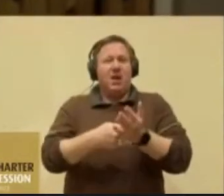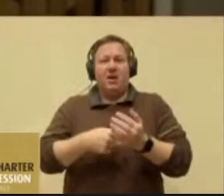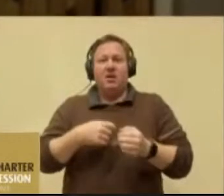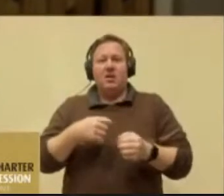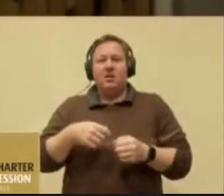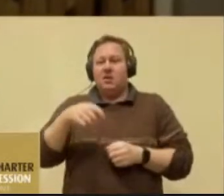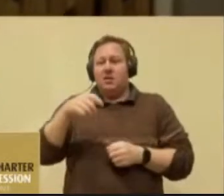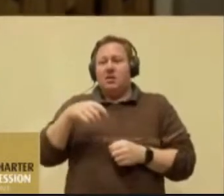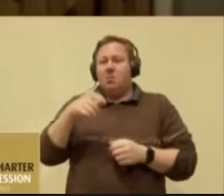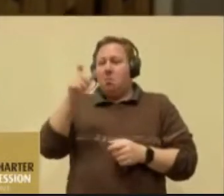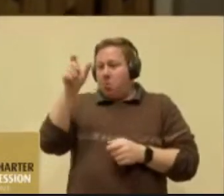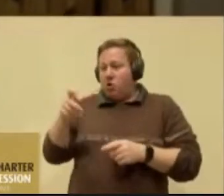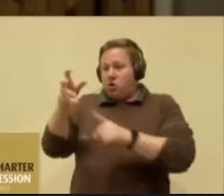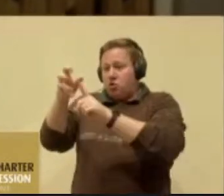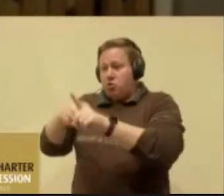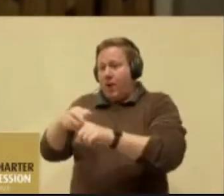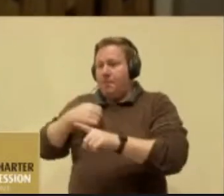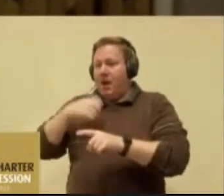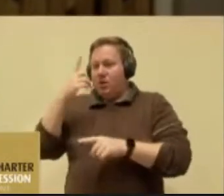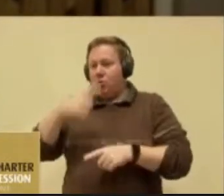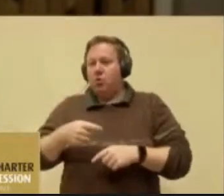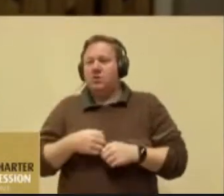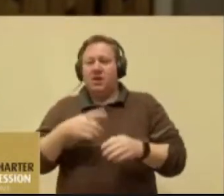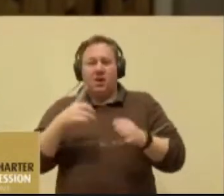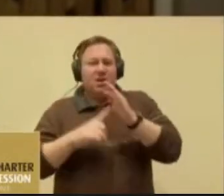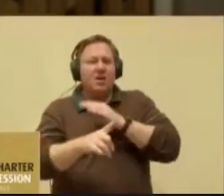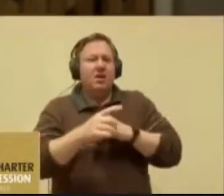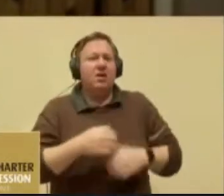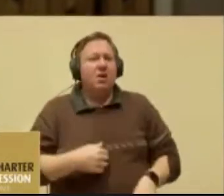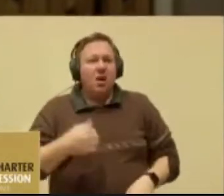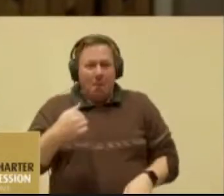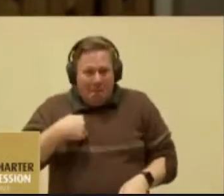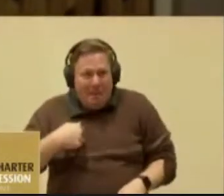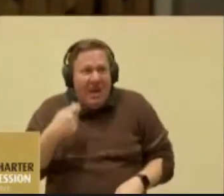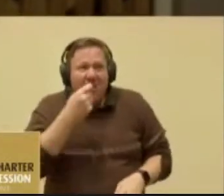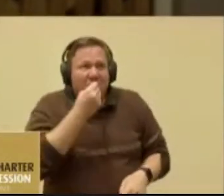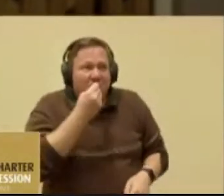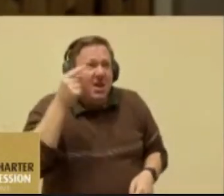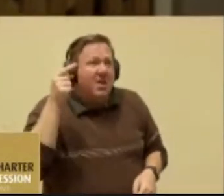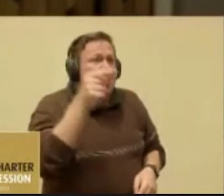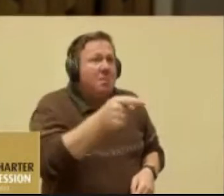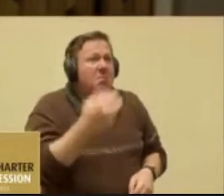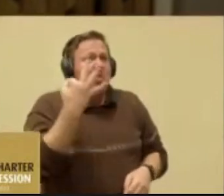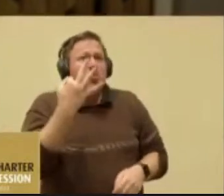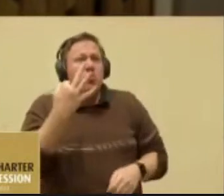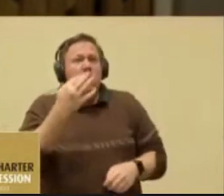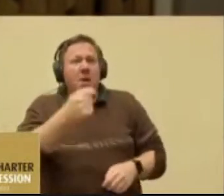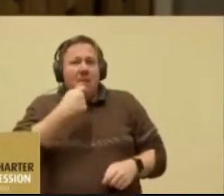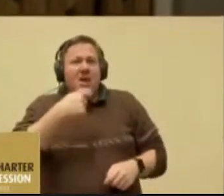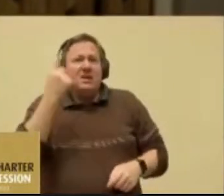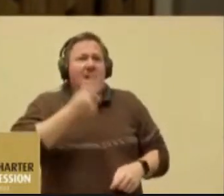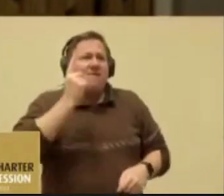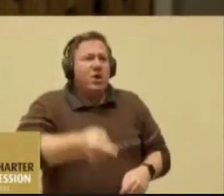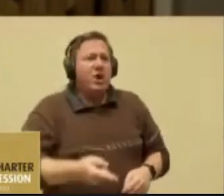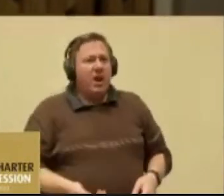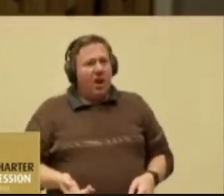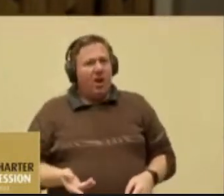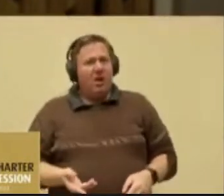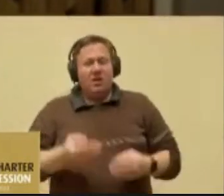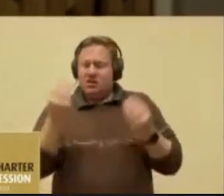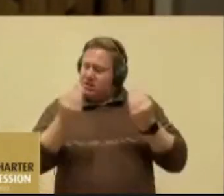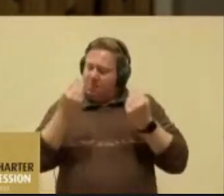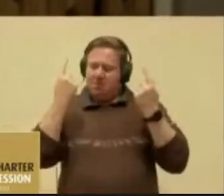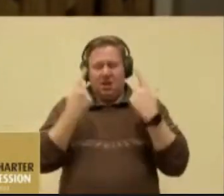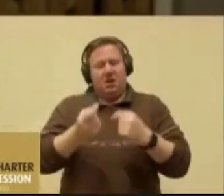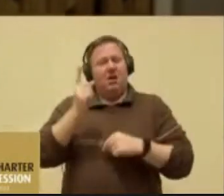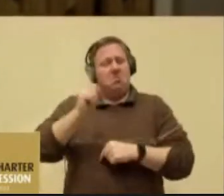rapes my daughter he gets into prison to eat for me to feed him with three meals so something must be